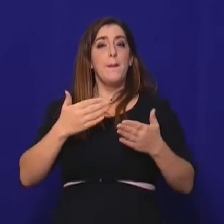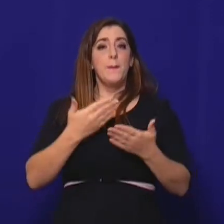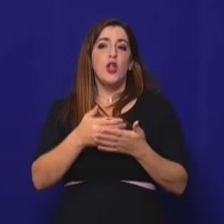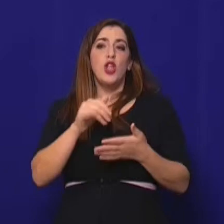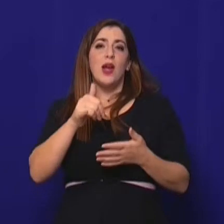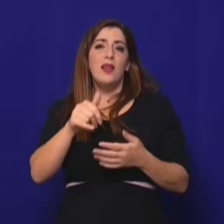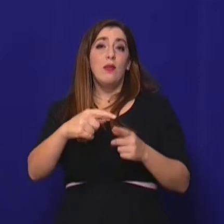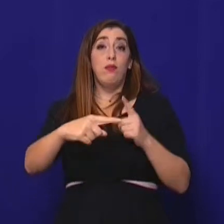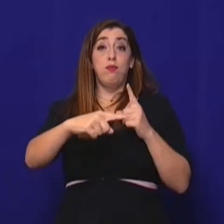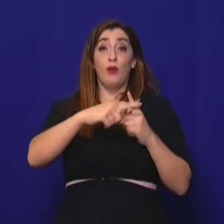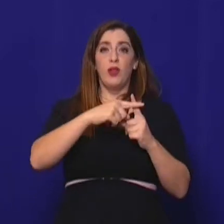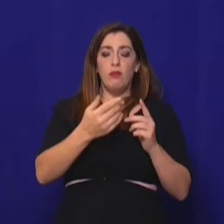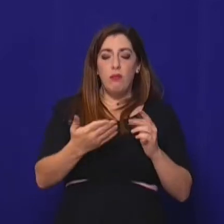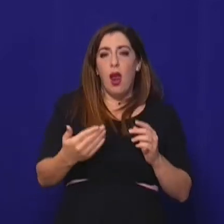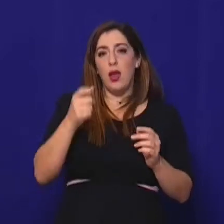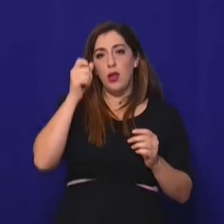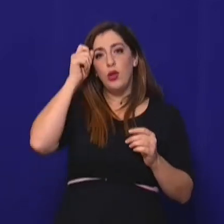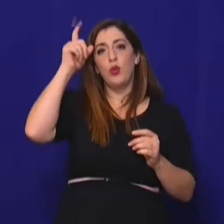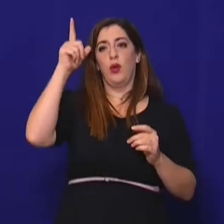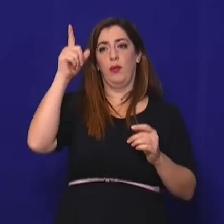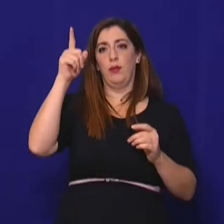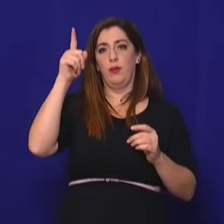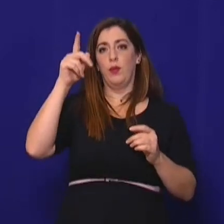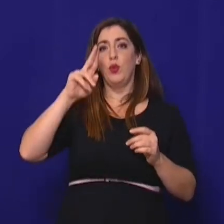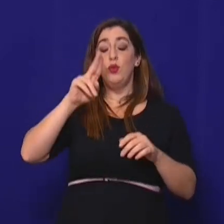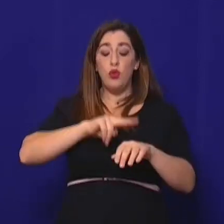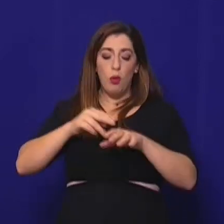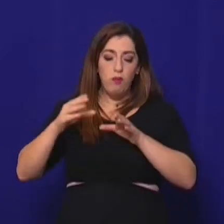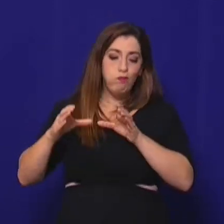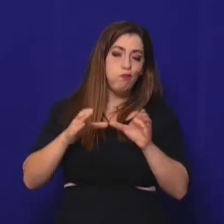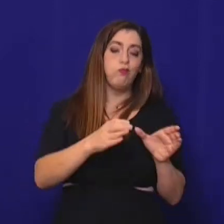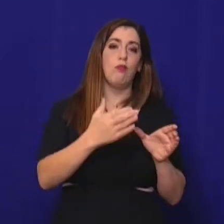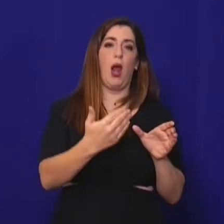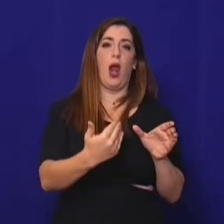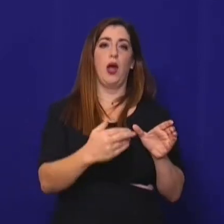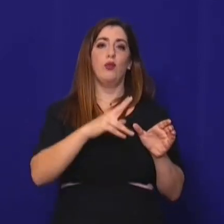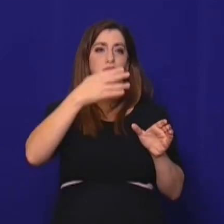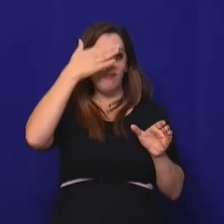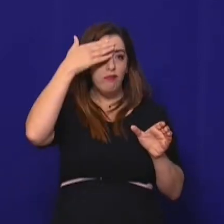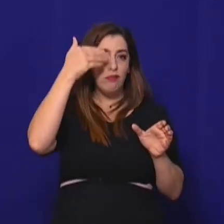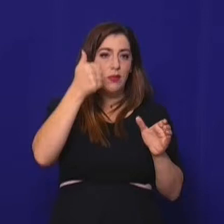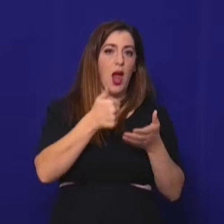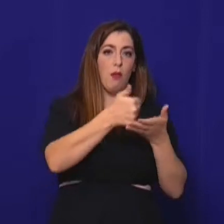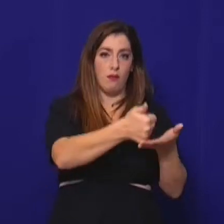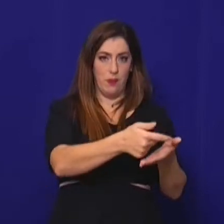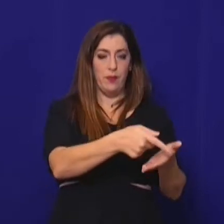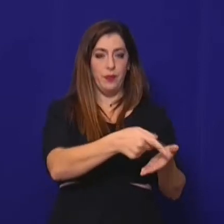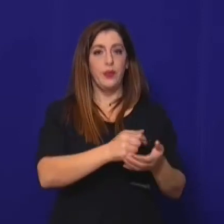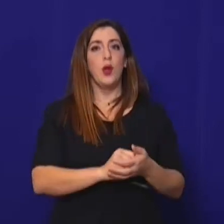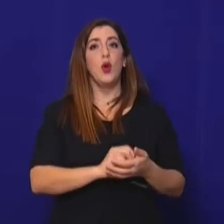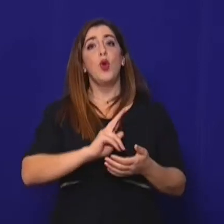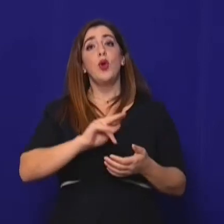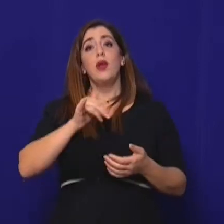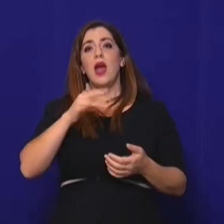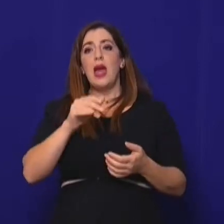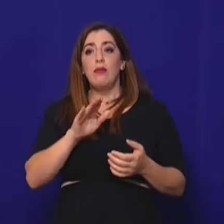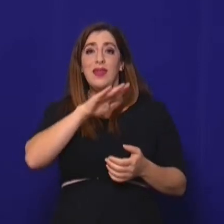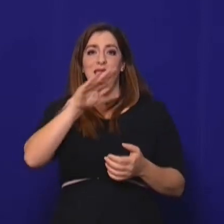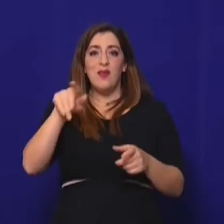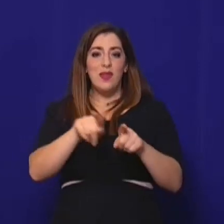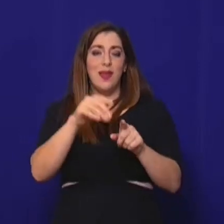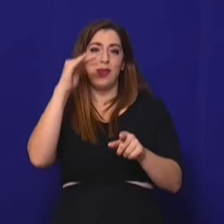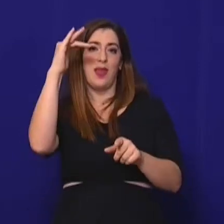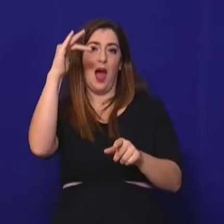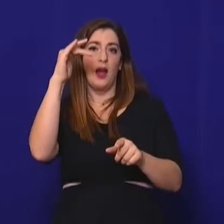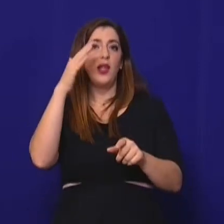jew le, nkun nistgħu nagħtuk il-kura u jekk hemm nies oħrajn li jistgħu jkunu iktar friskju fid-dar miegħek, hemmhekk nkun qiegħed nipproteġuhom